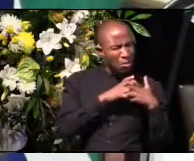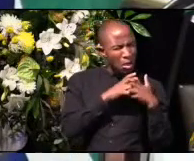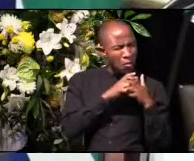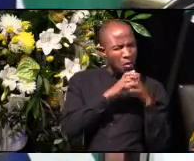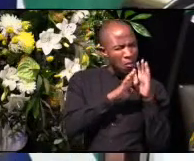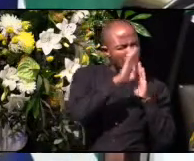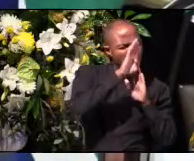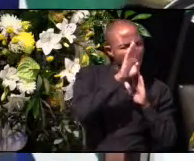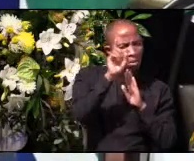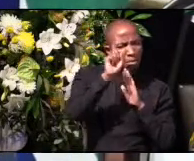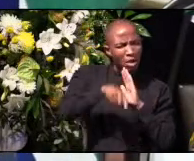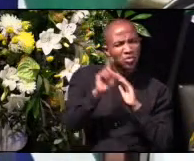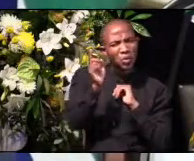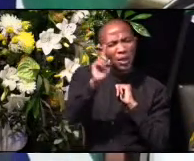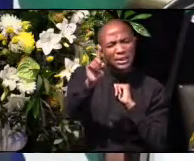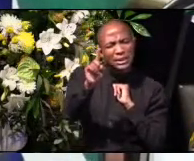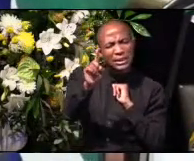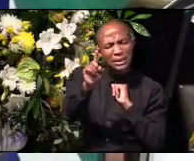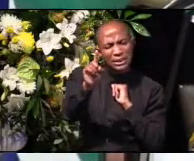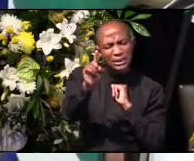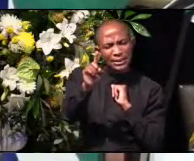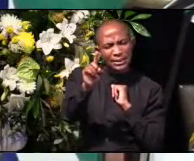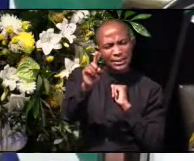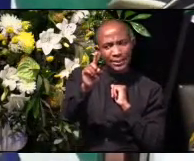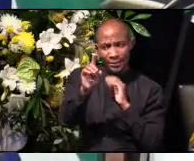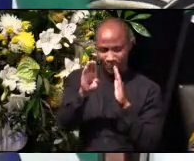in the place of What Must Fall